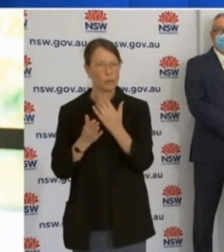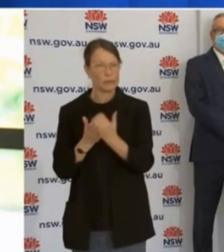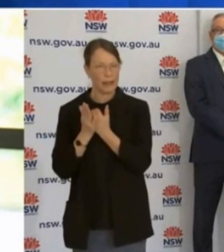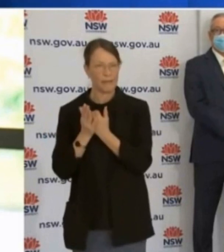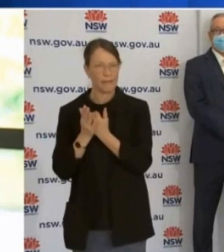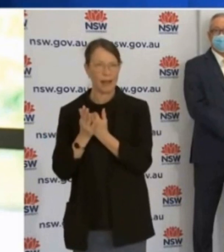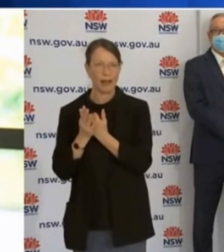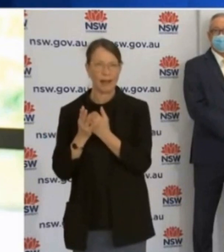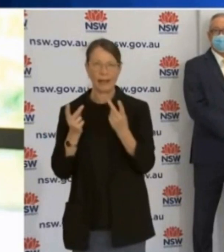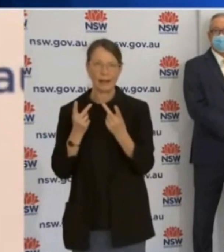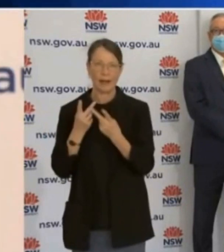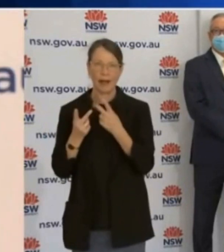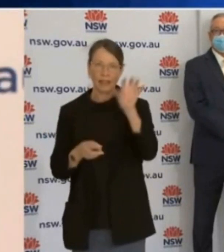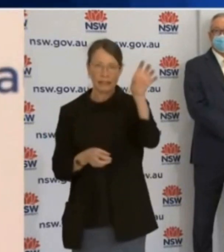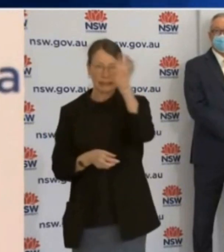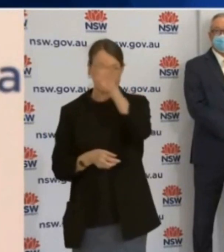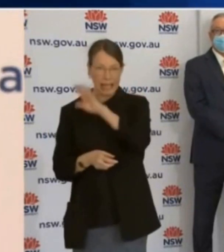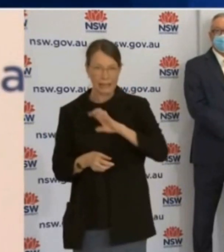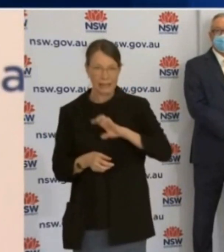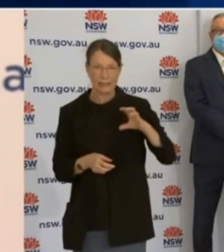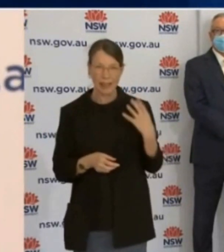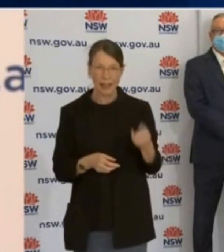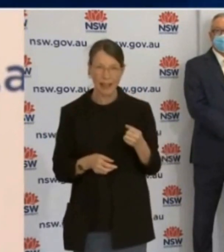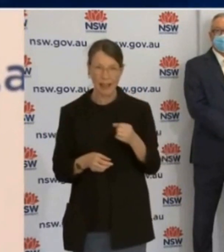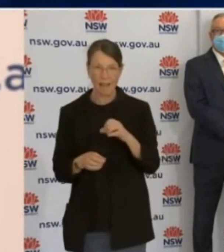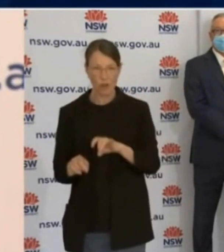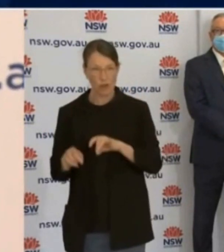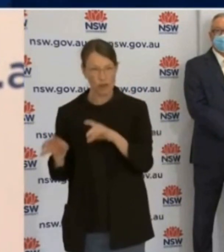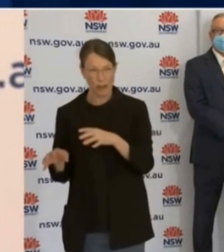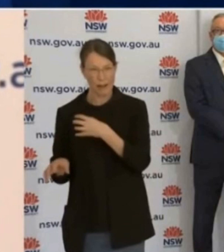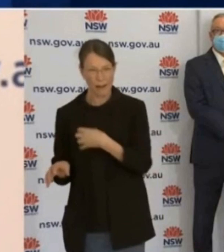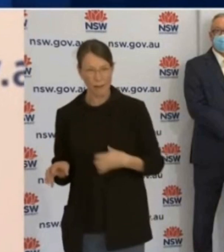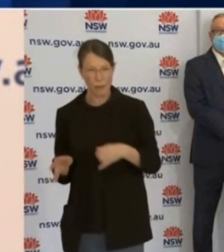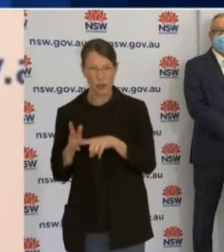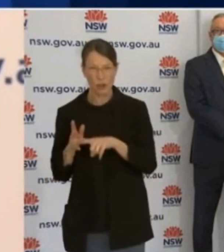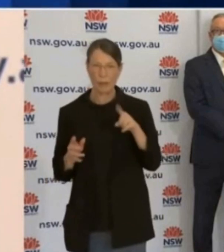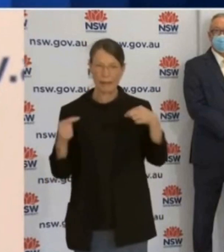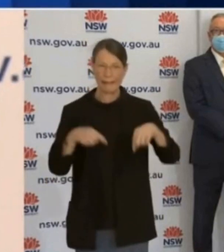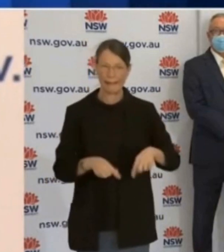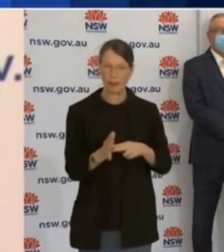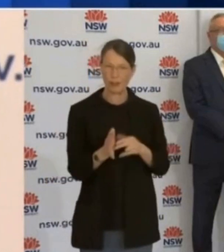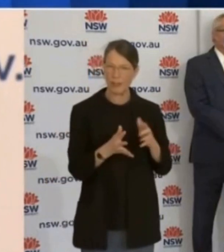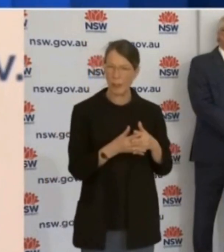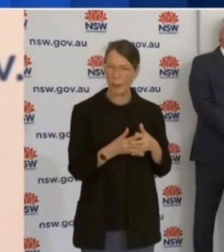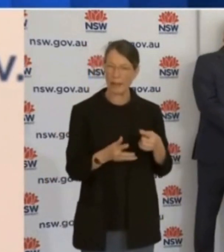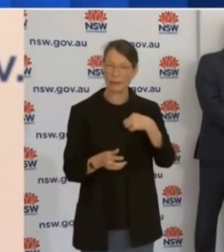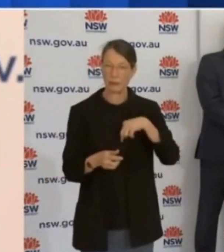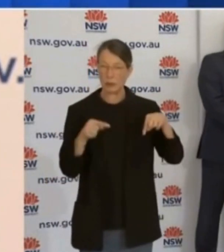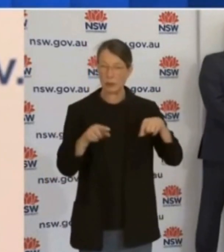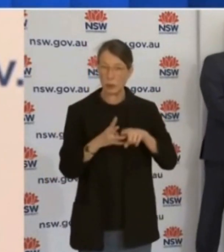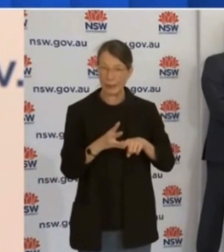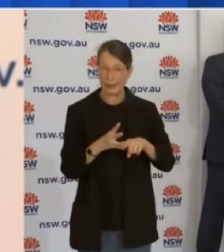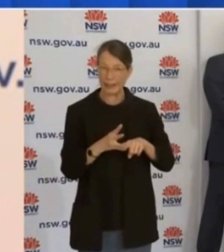in New South Wales? That was a request. That was an agreement, and the Commonwealth said they had confidence in us to do that and asked us to do